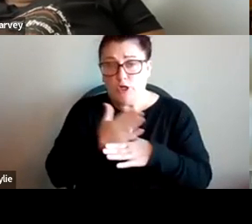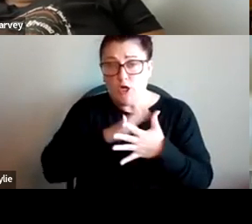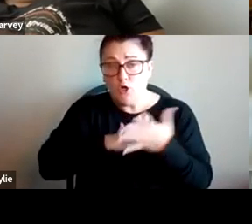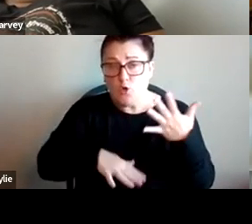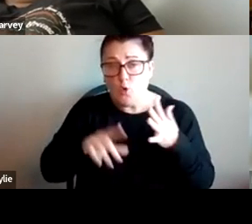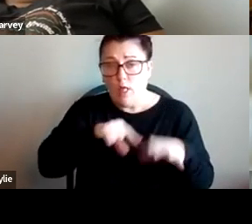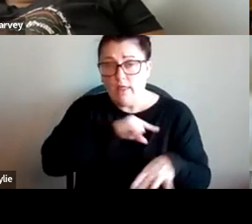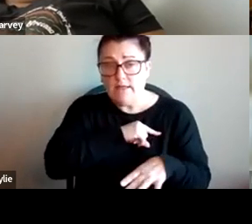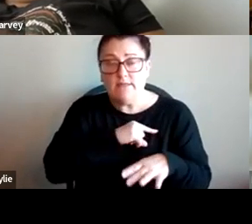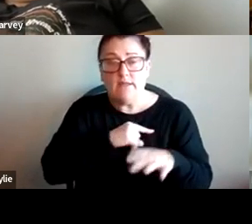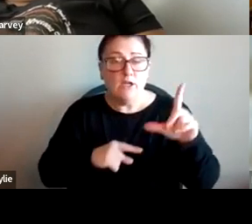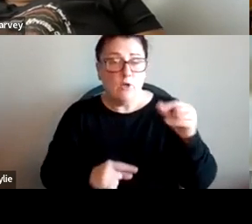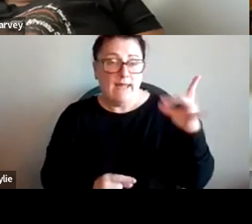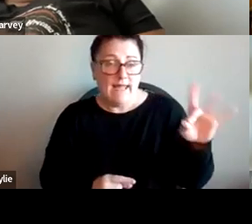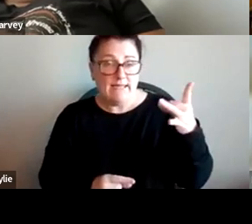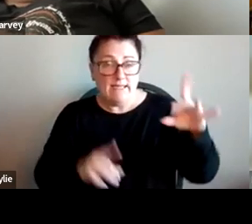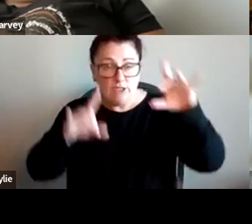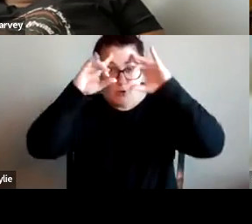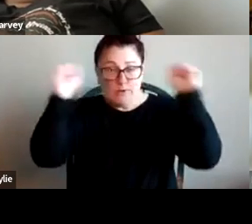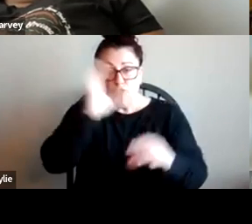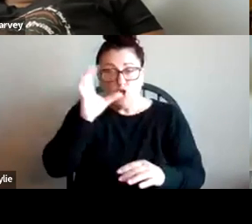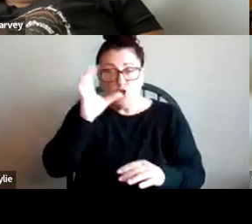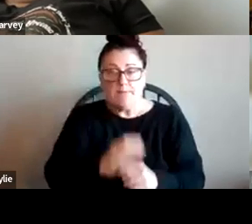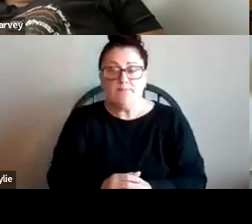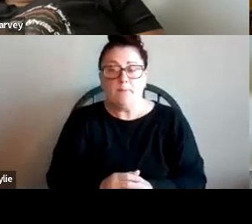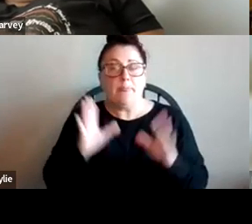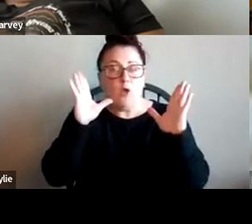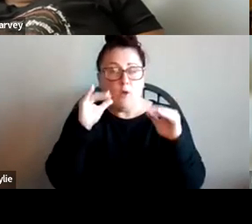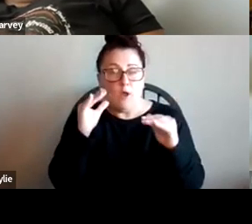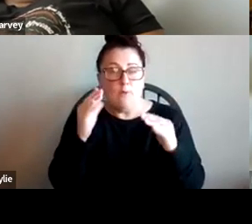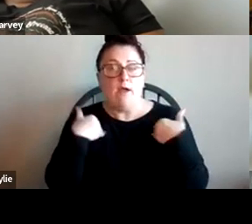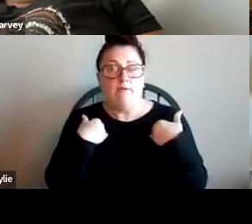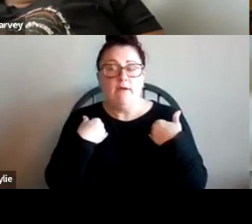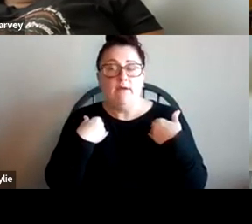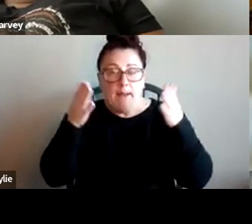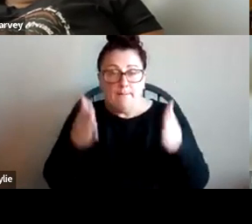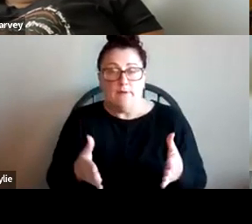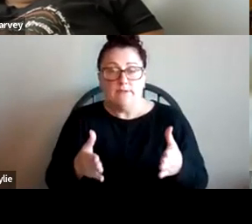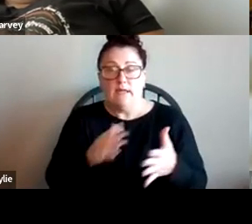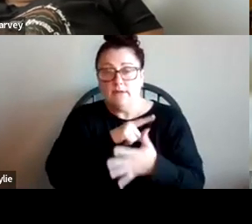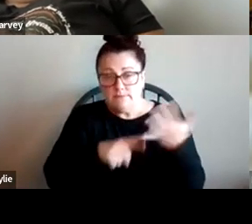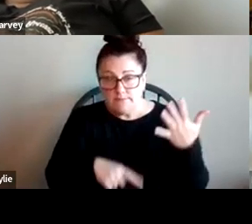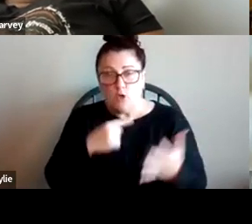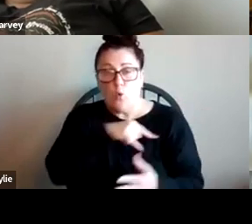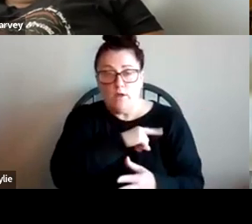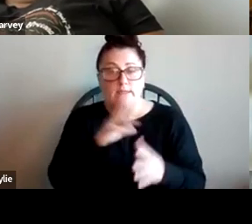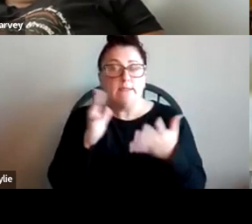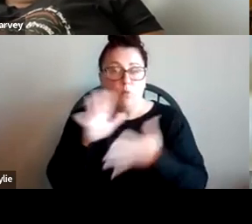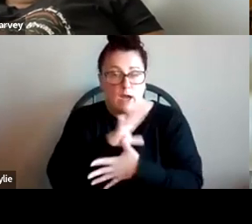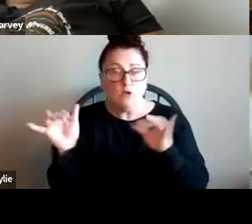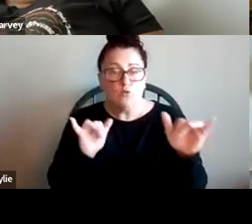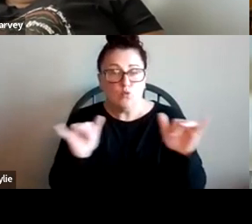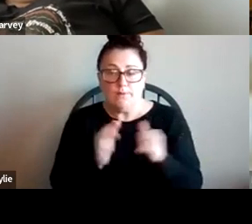that were shared in the 2018 superintendent search. We hope you will seek a candidate that has these qualities and priorities as we seek another